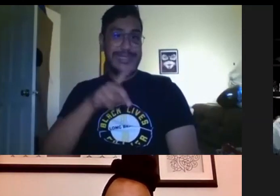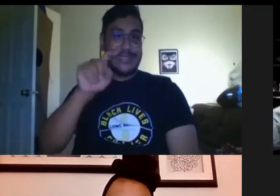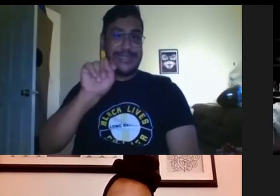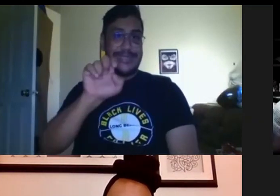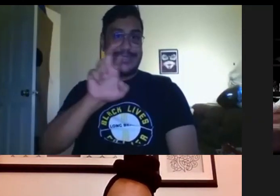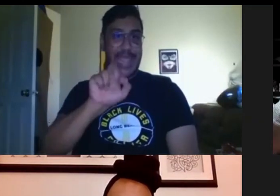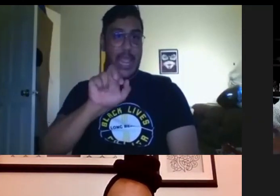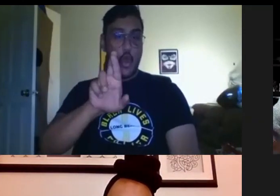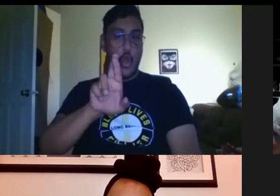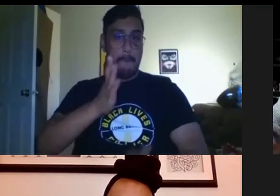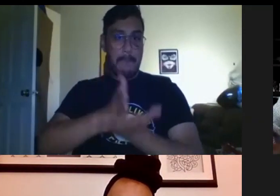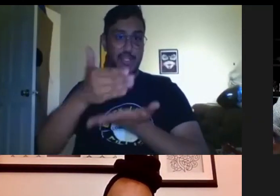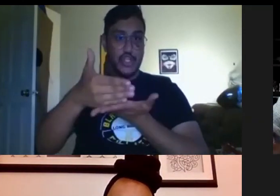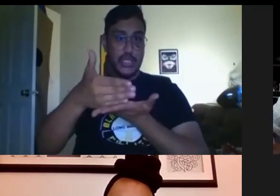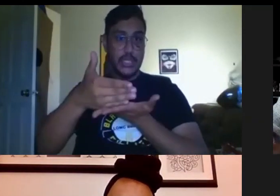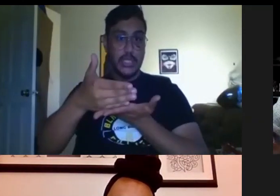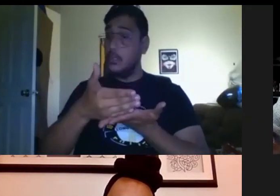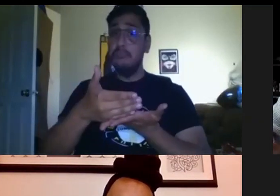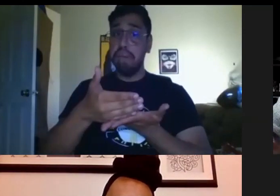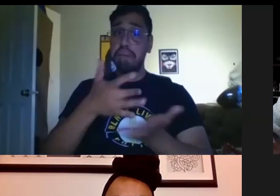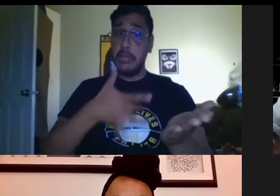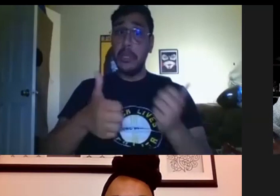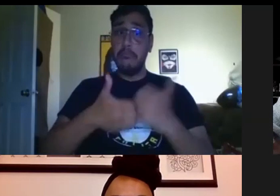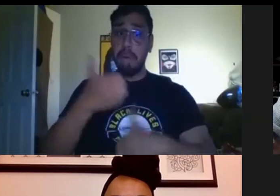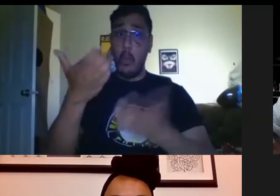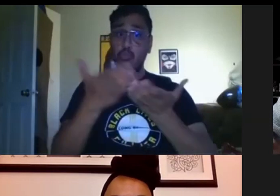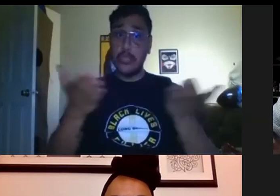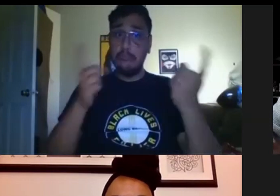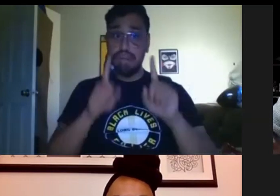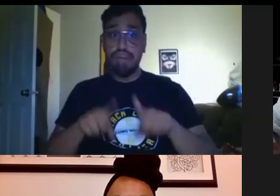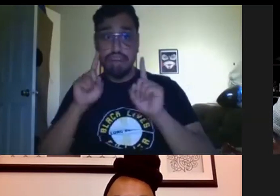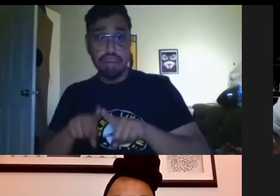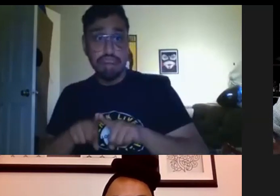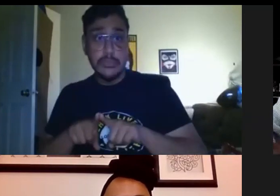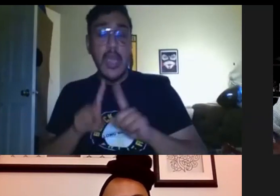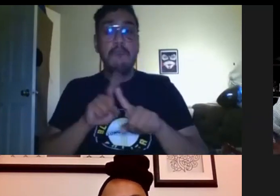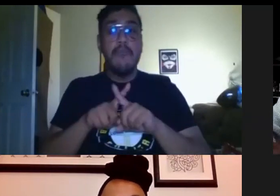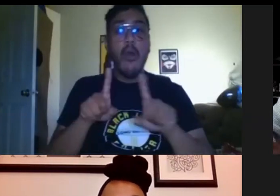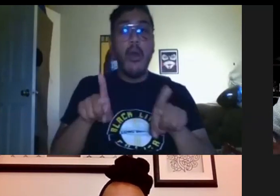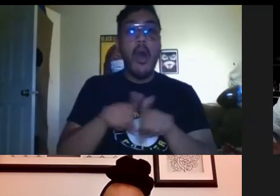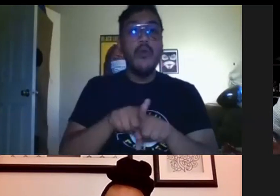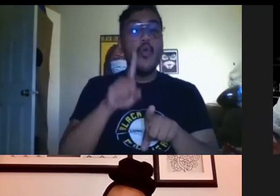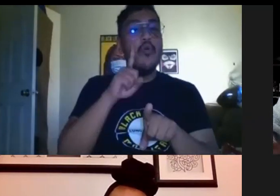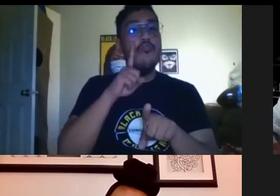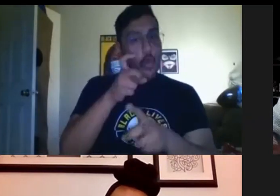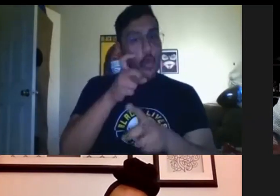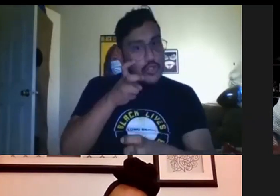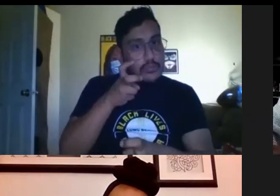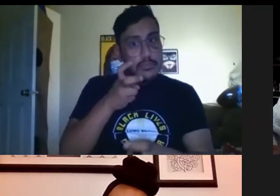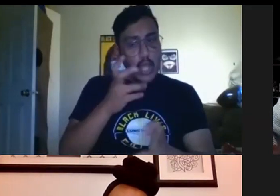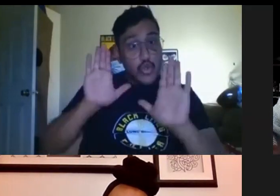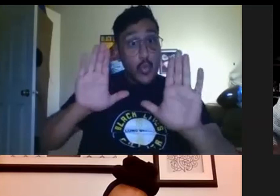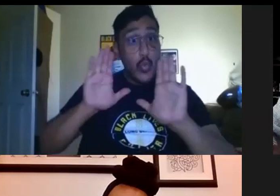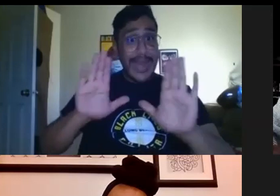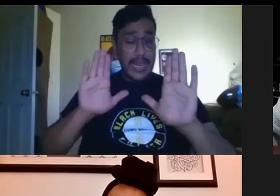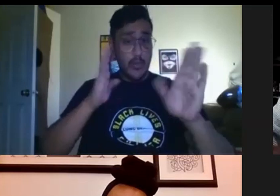down together on most things. And in addition to being a tremendous organizer, you're also an attorney. Can